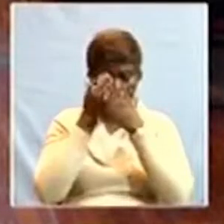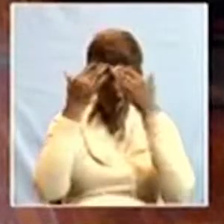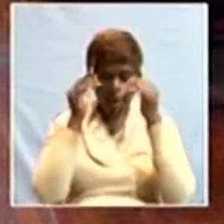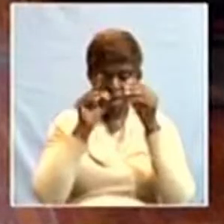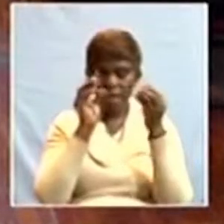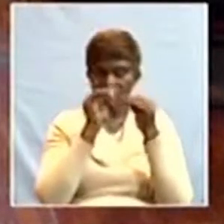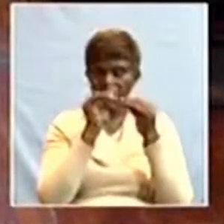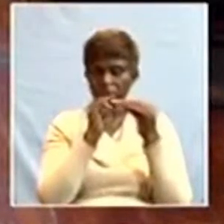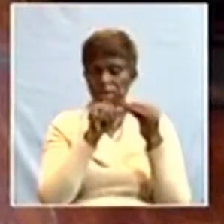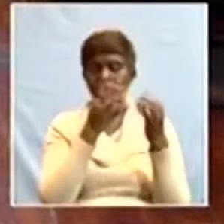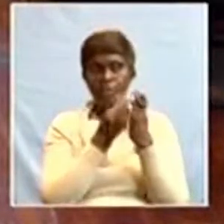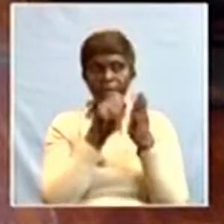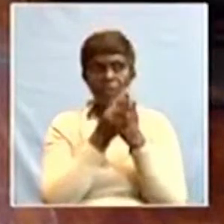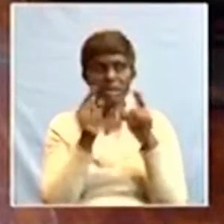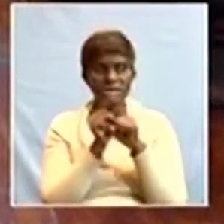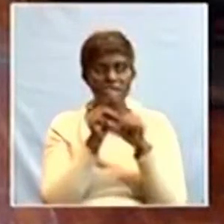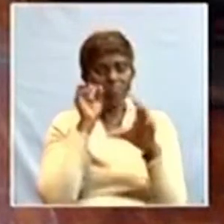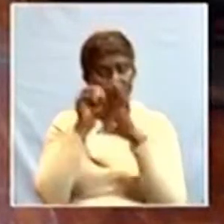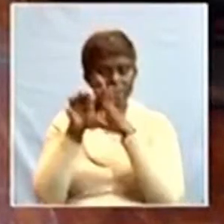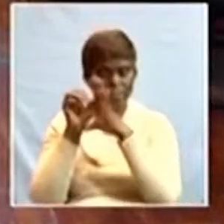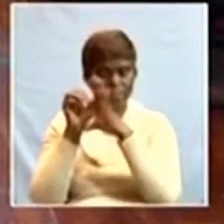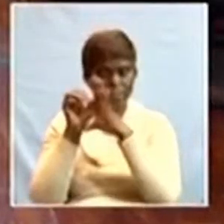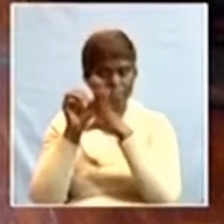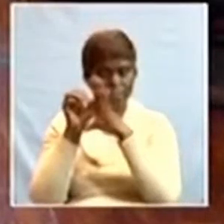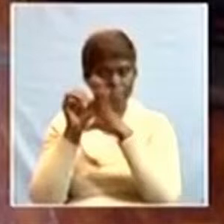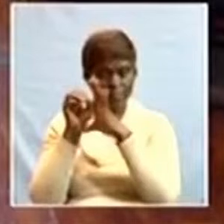that these funds were eventually deposited.